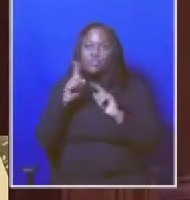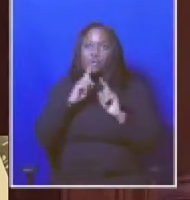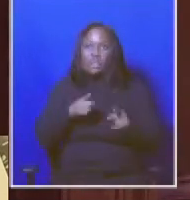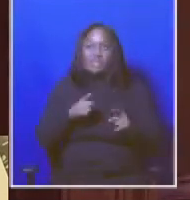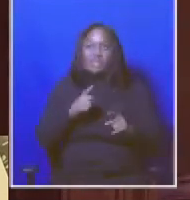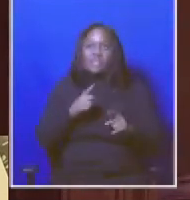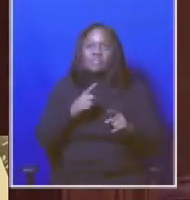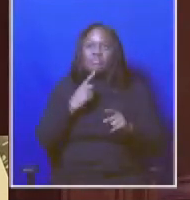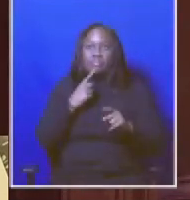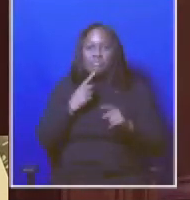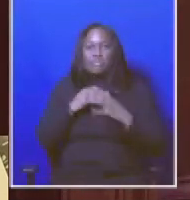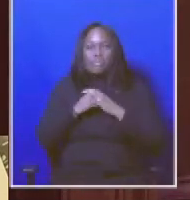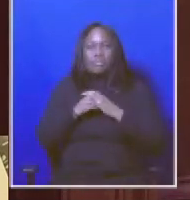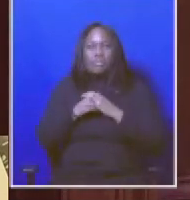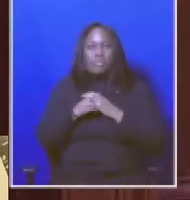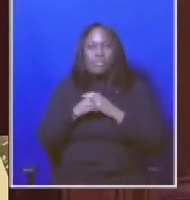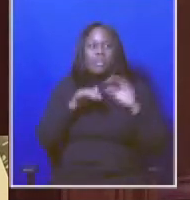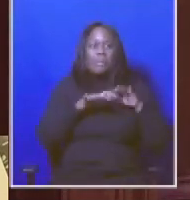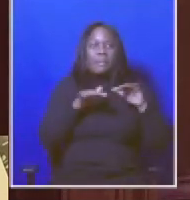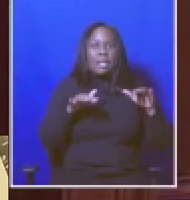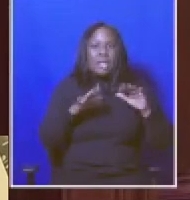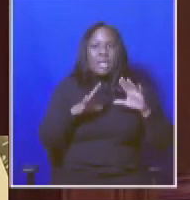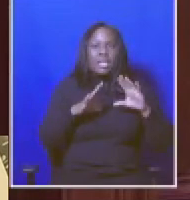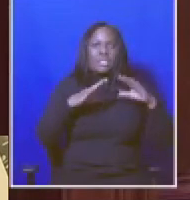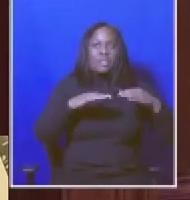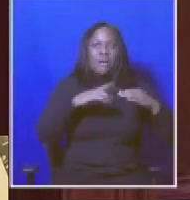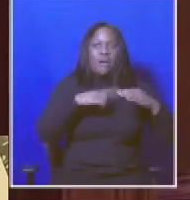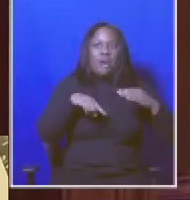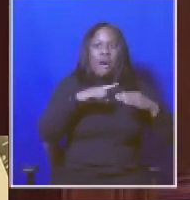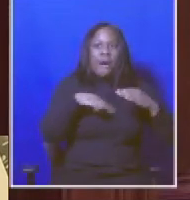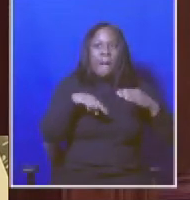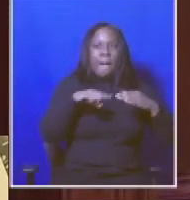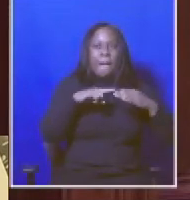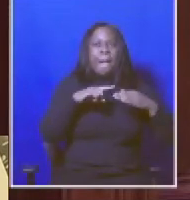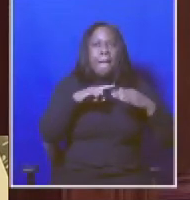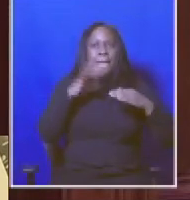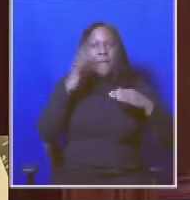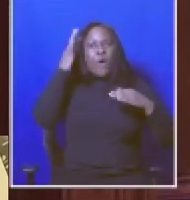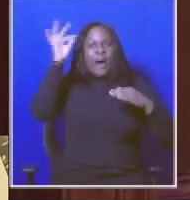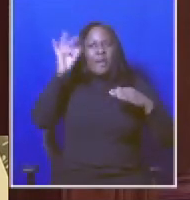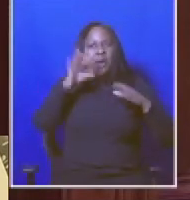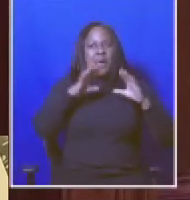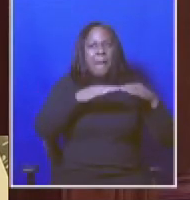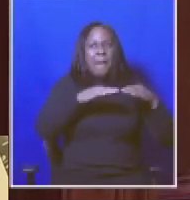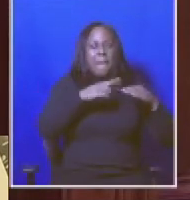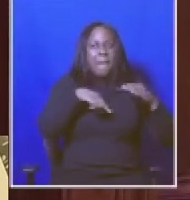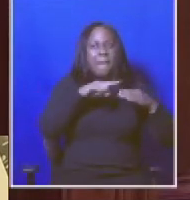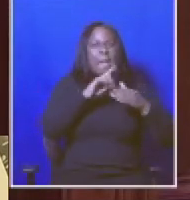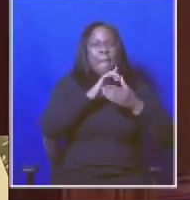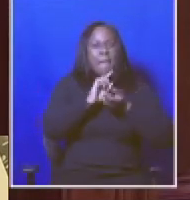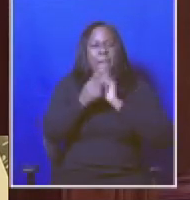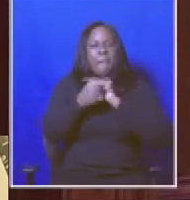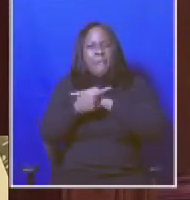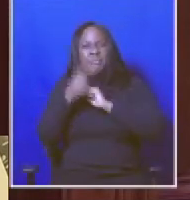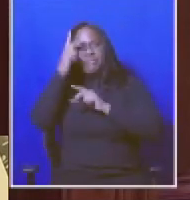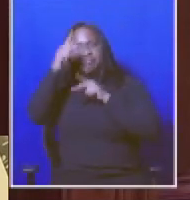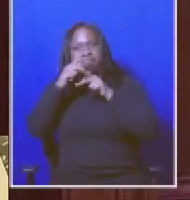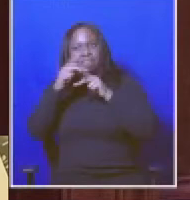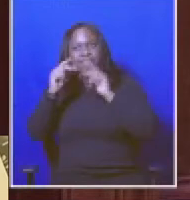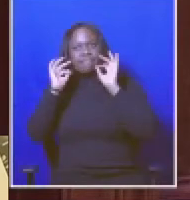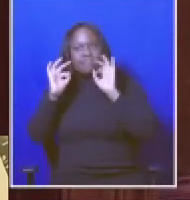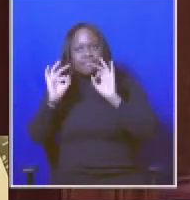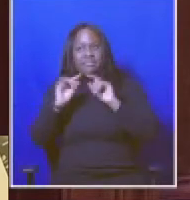the professionalization of the public sector. But Honorable Deputy President, in the Auditor General reports that we've